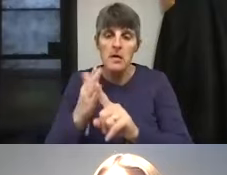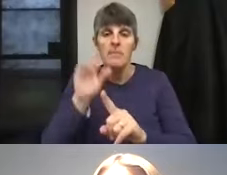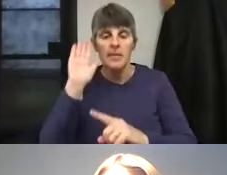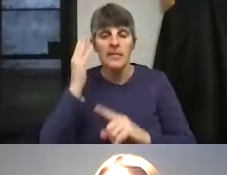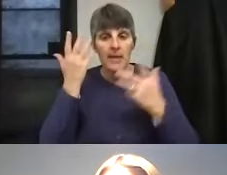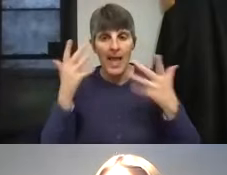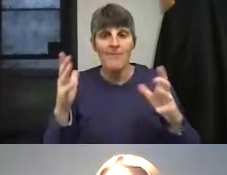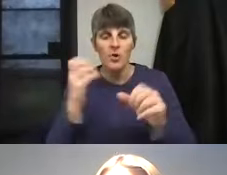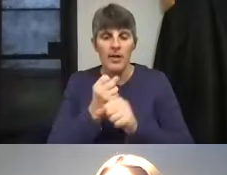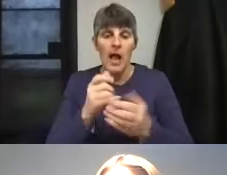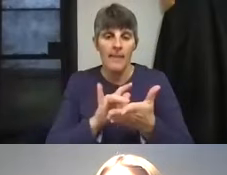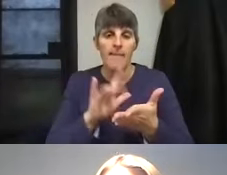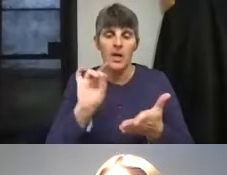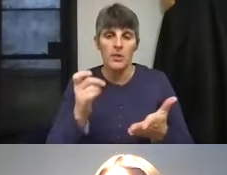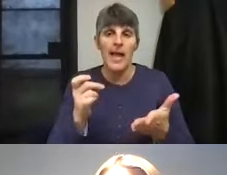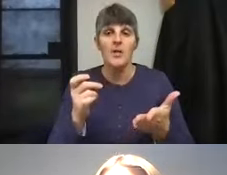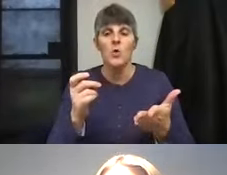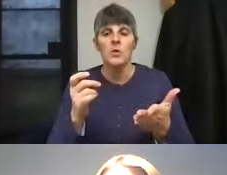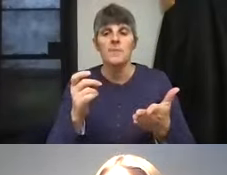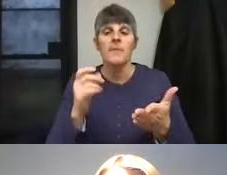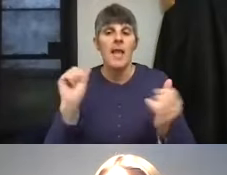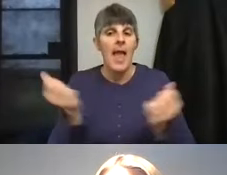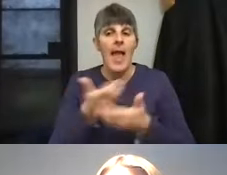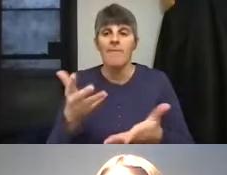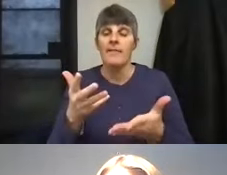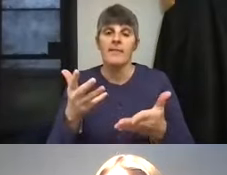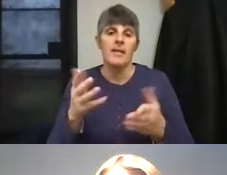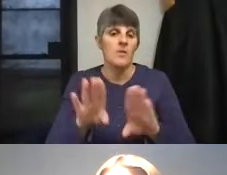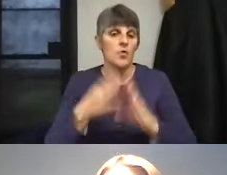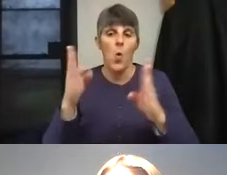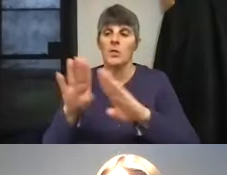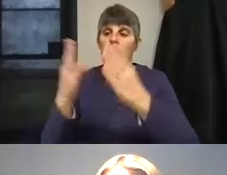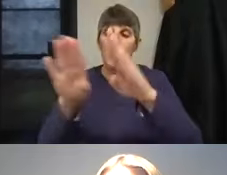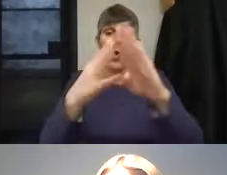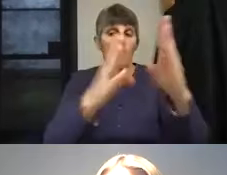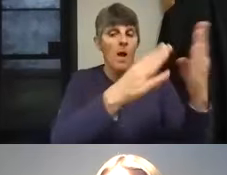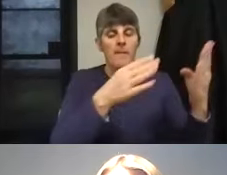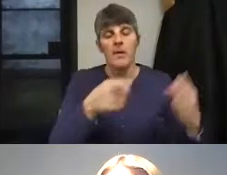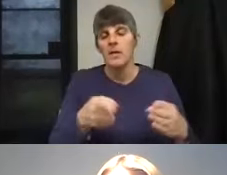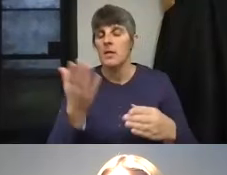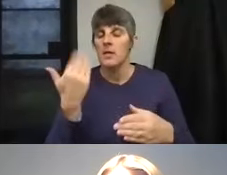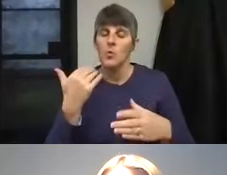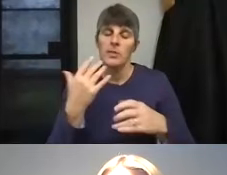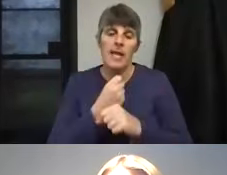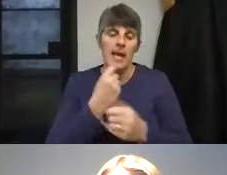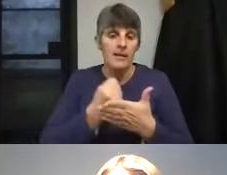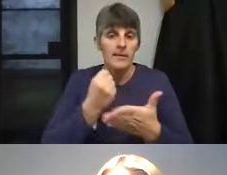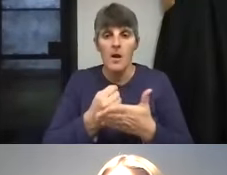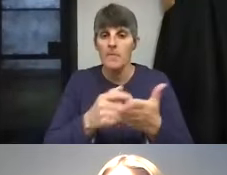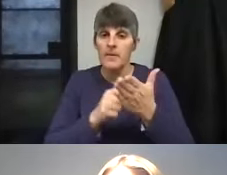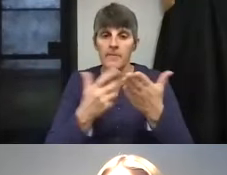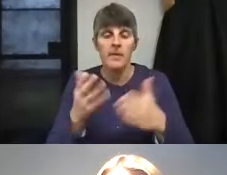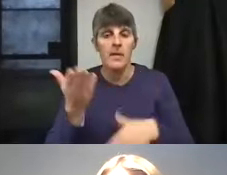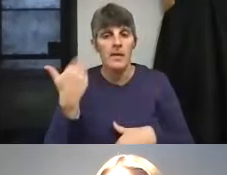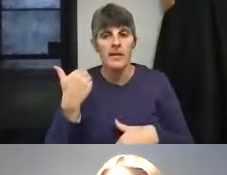medical diagnosis, everything, the doors started opening up. He was getting the therapy that he needed. It